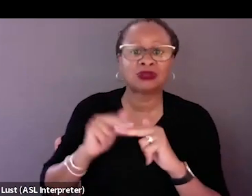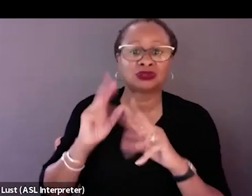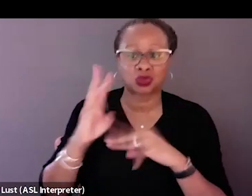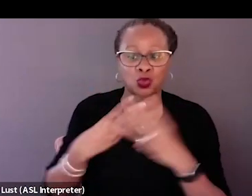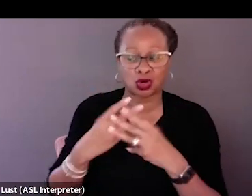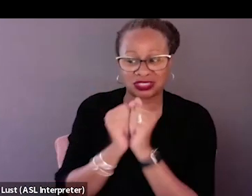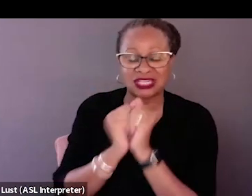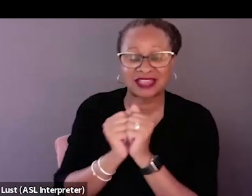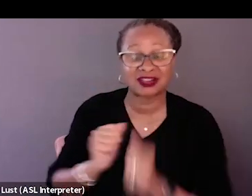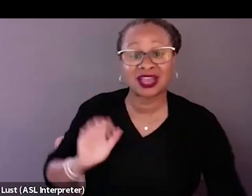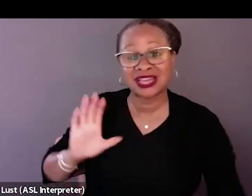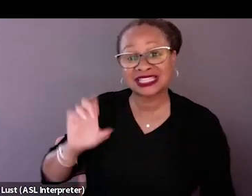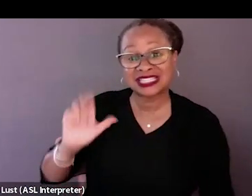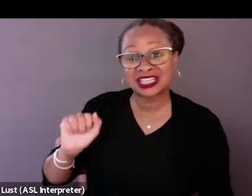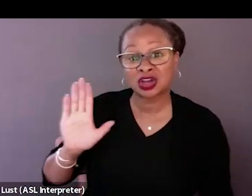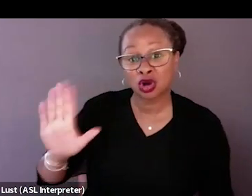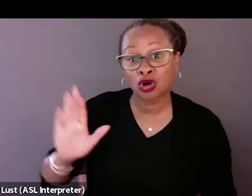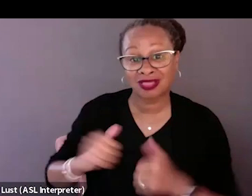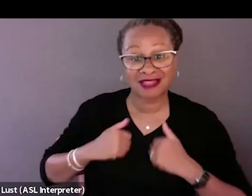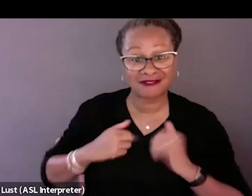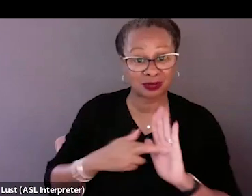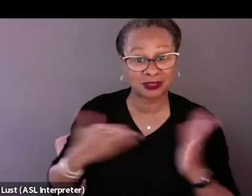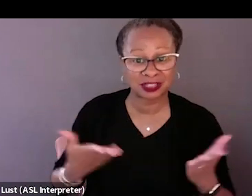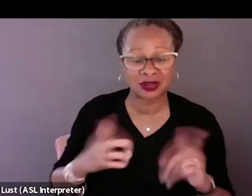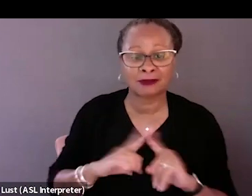This is Cecilia's life, but like the